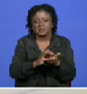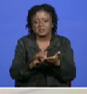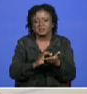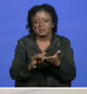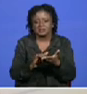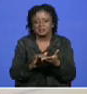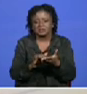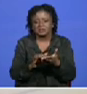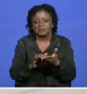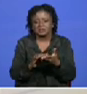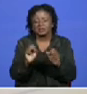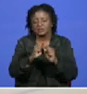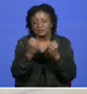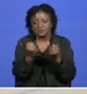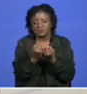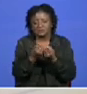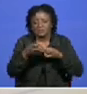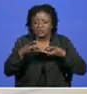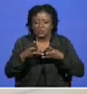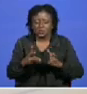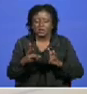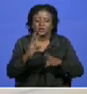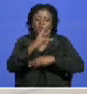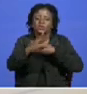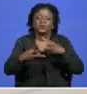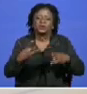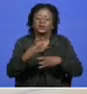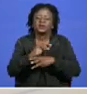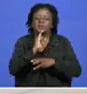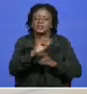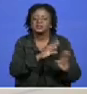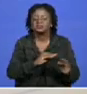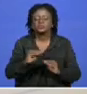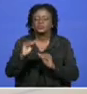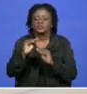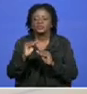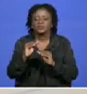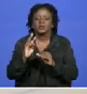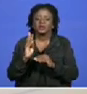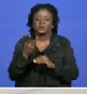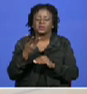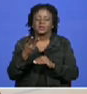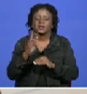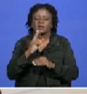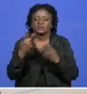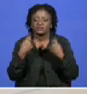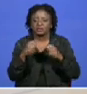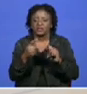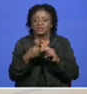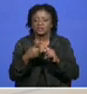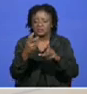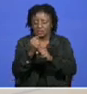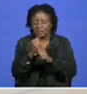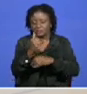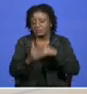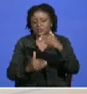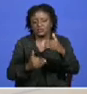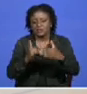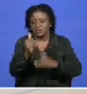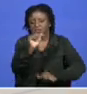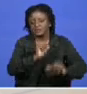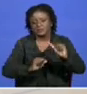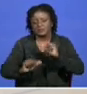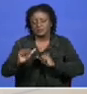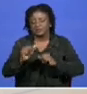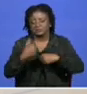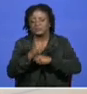world is moving. We as a central bank, we're trying to take progressive steps in ensuring that